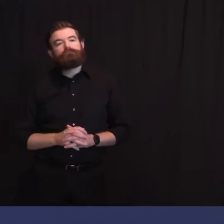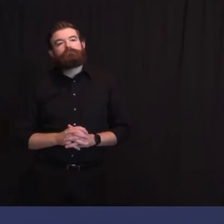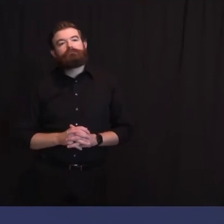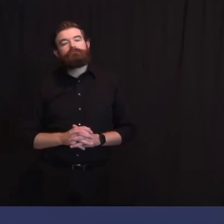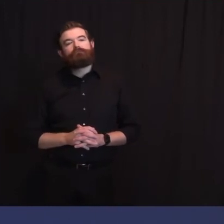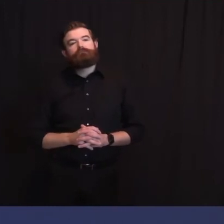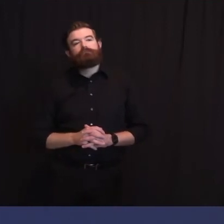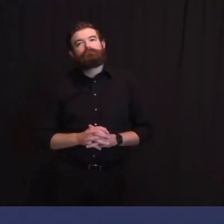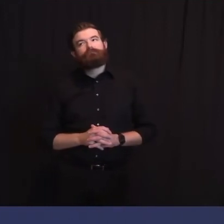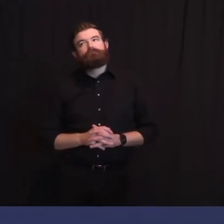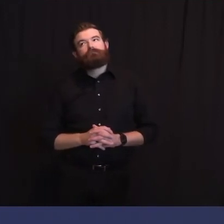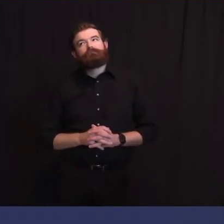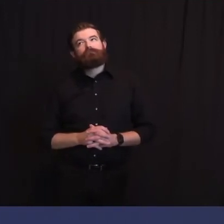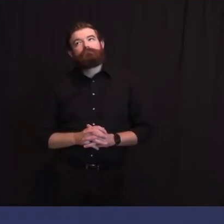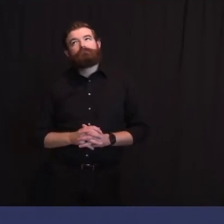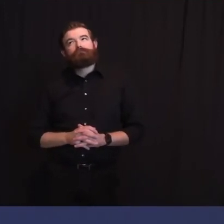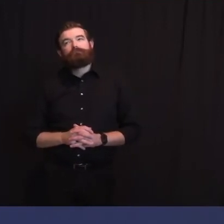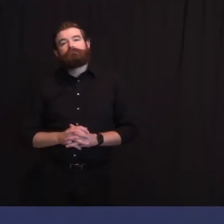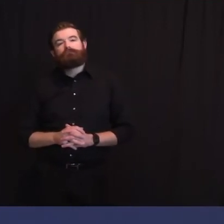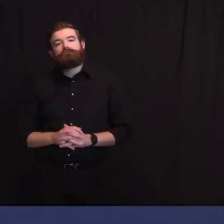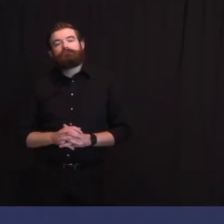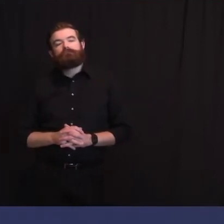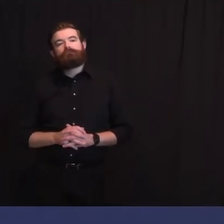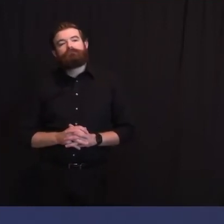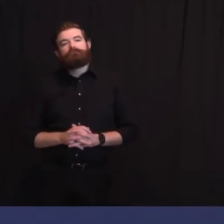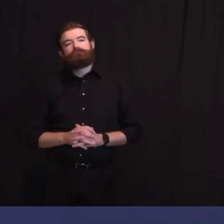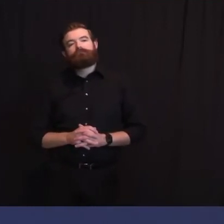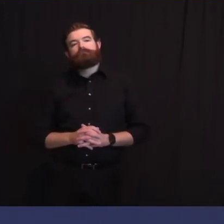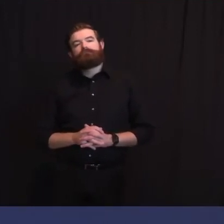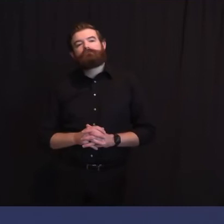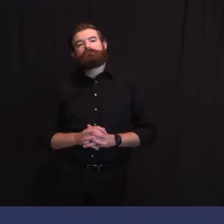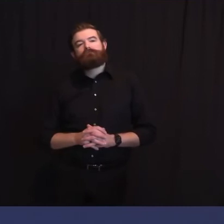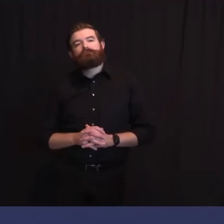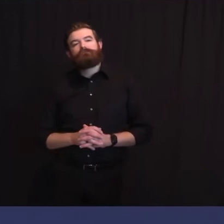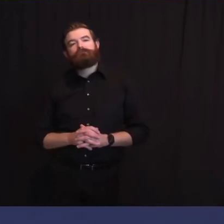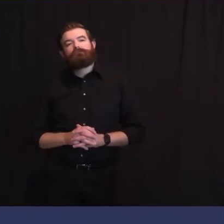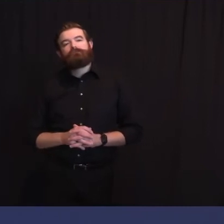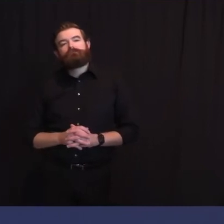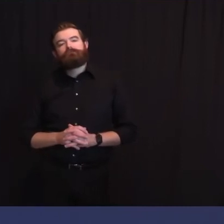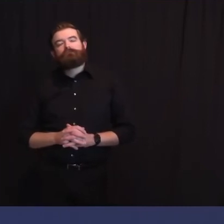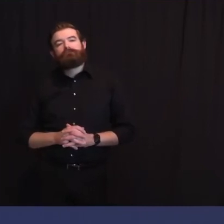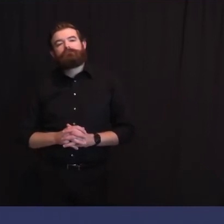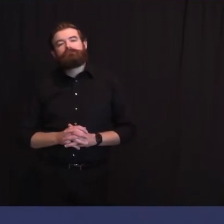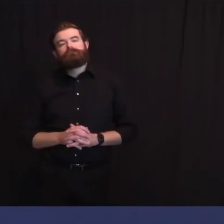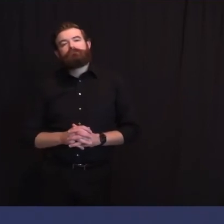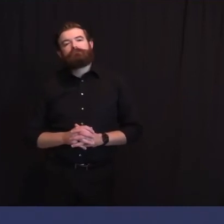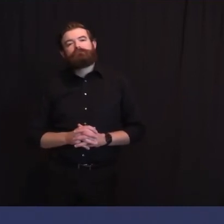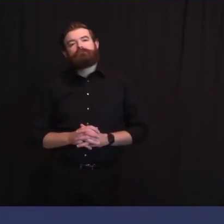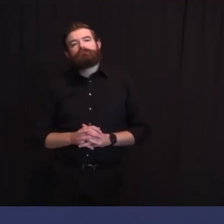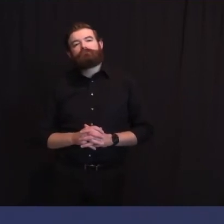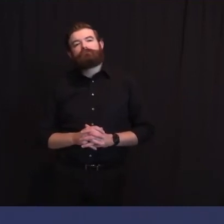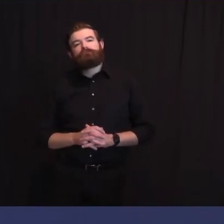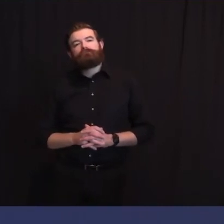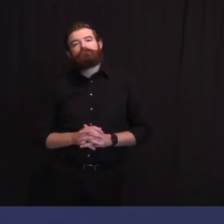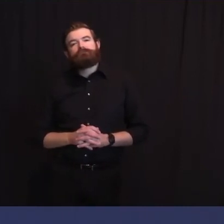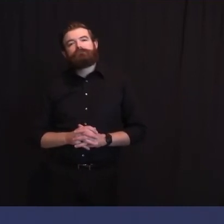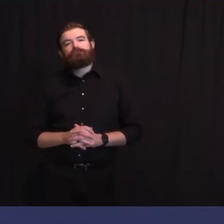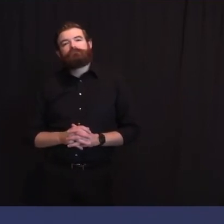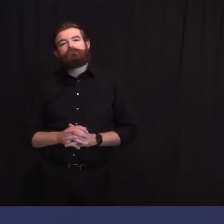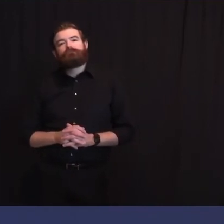a healthcare approved terminology. But they began going, and Judy allowed it some number of weeks ago, to open